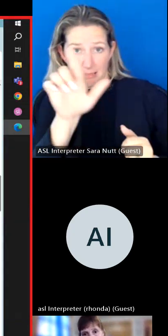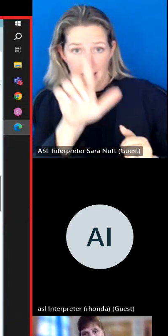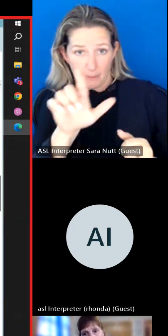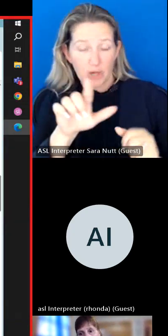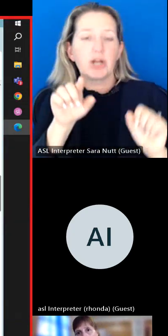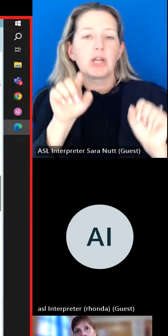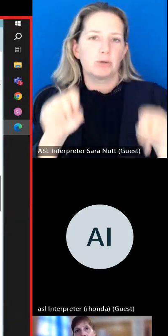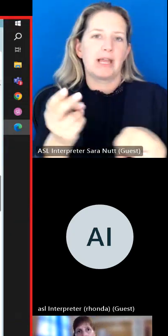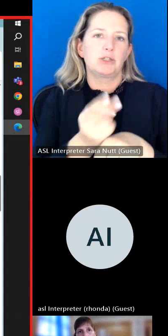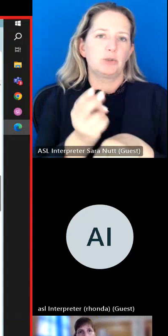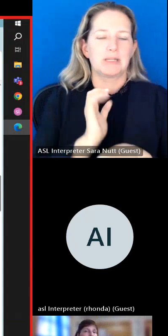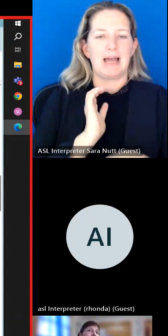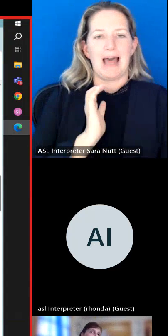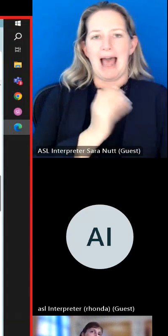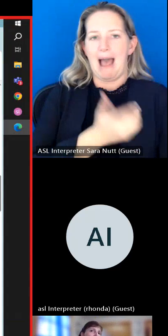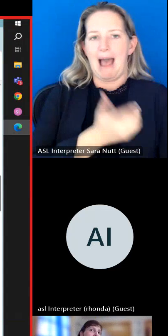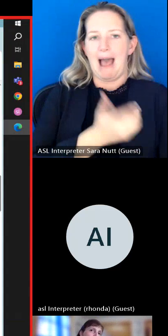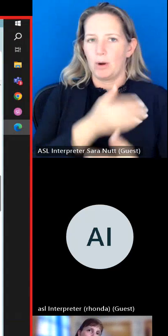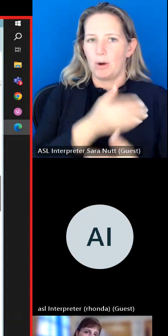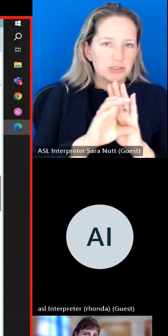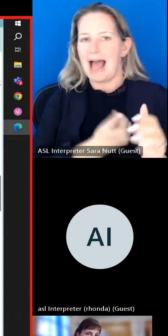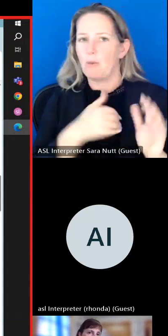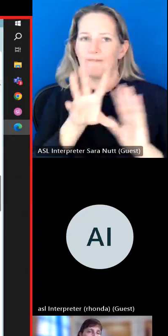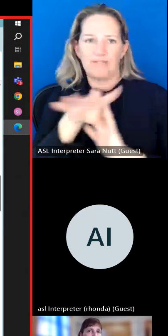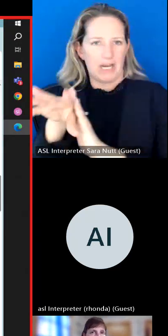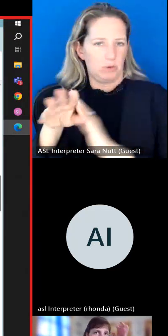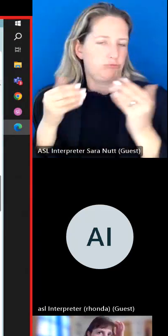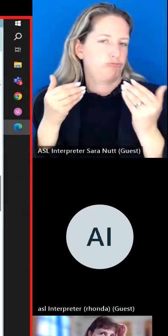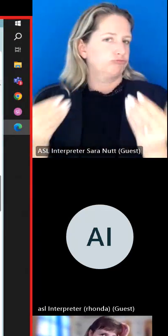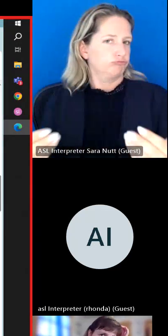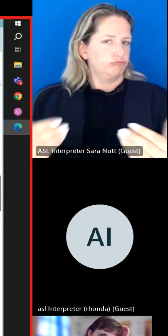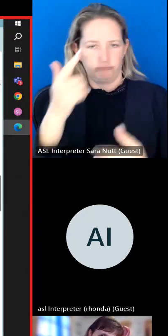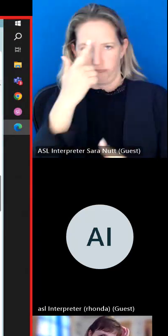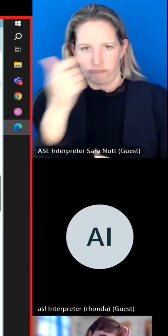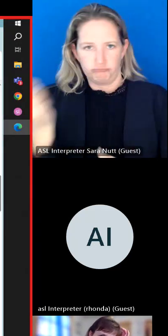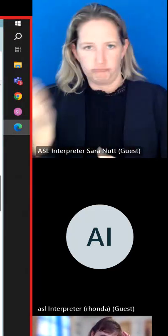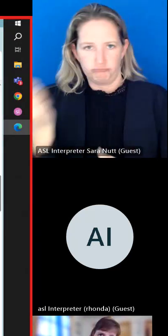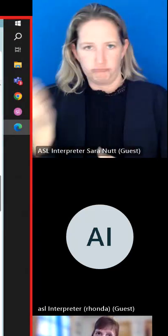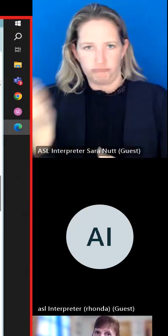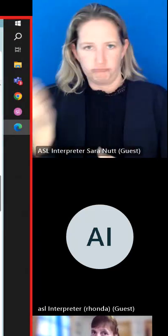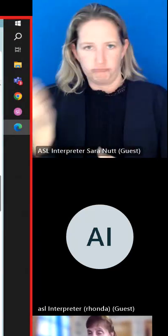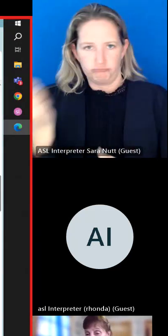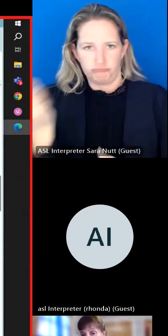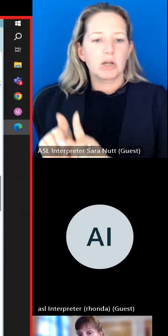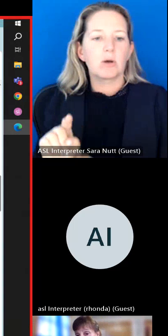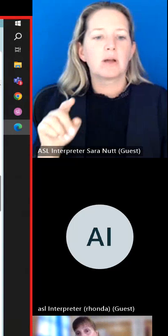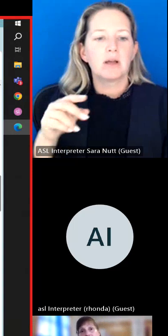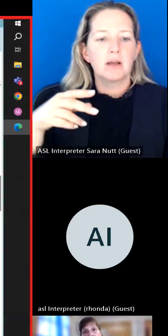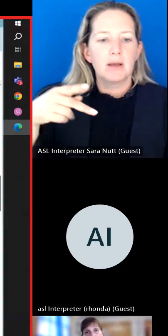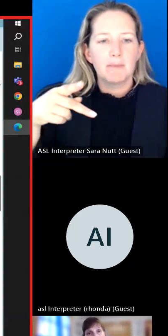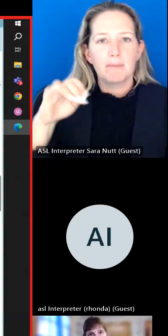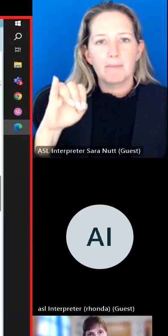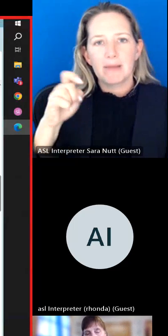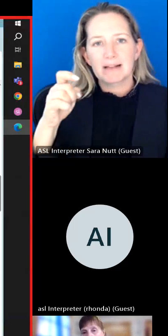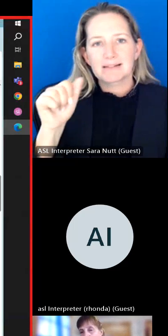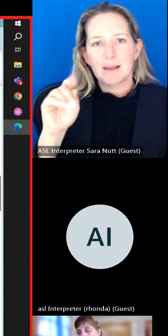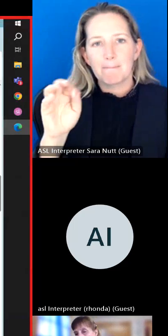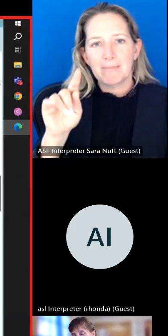and videos. Two others that I use very consistently are pixabay.com and